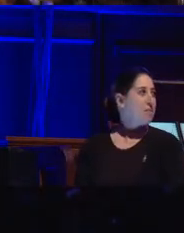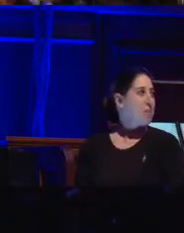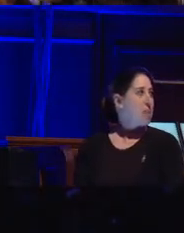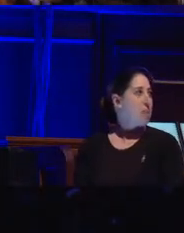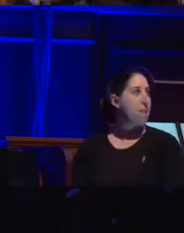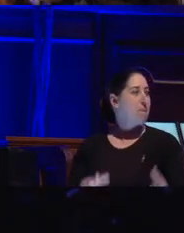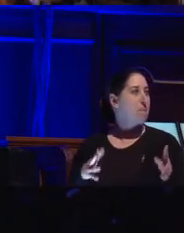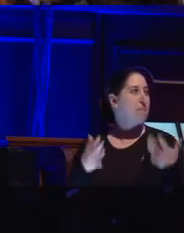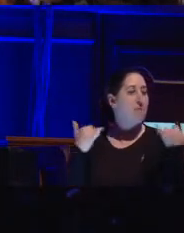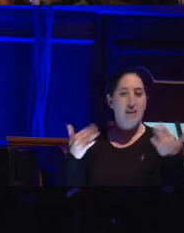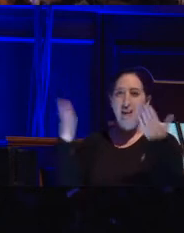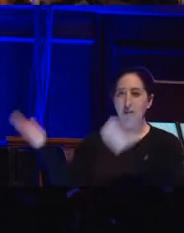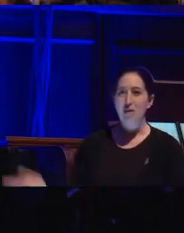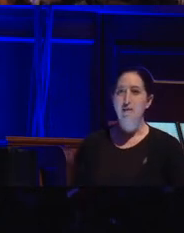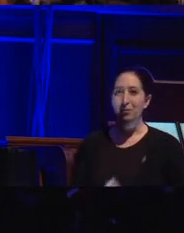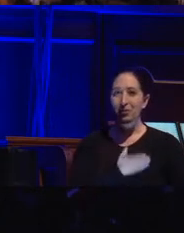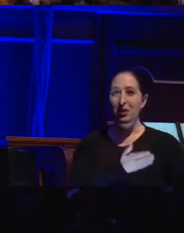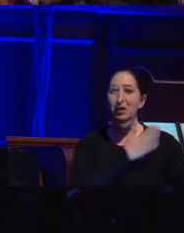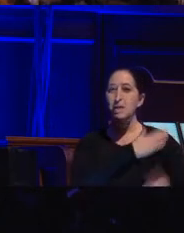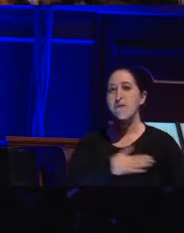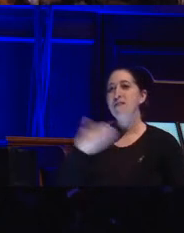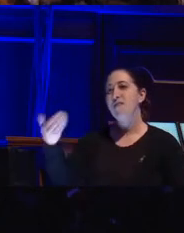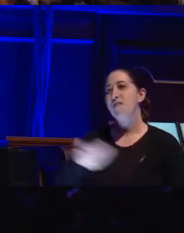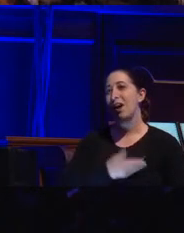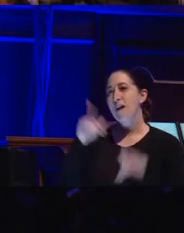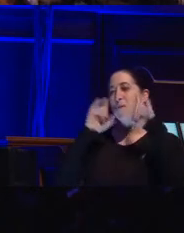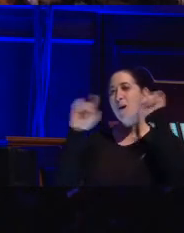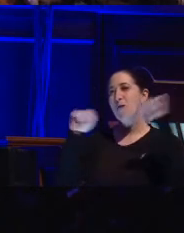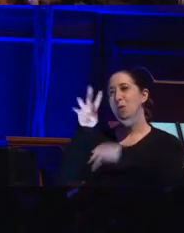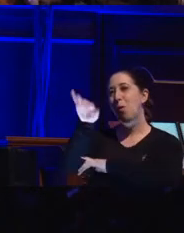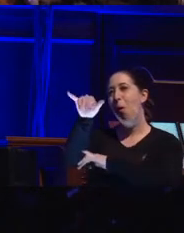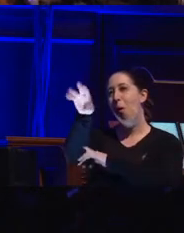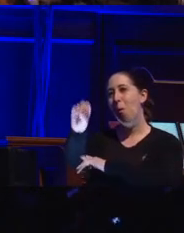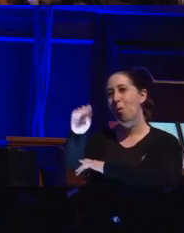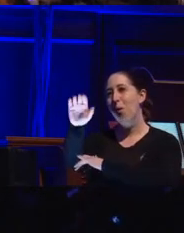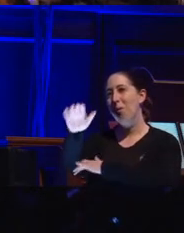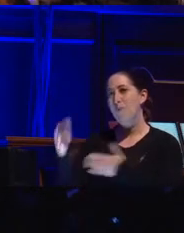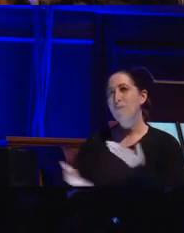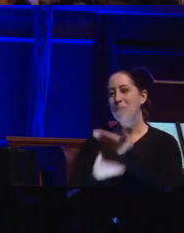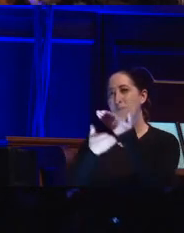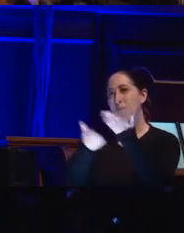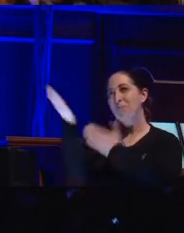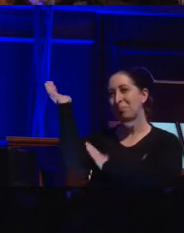Now, without further ado, I'm pleased to invite President Ono to address the audience.